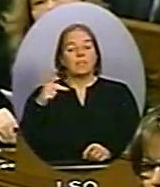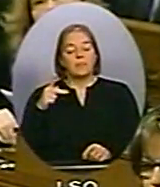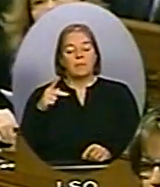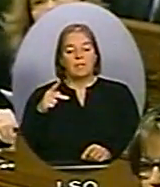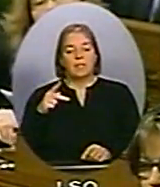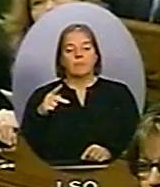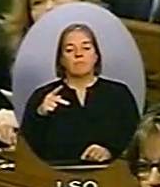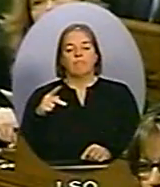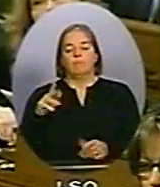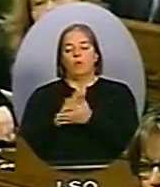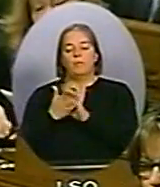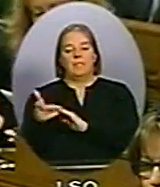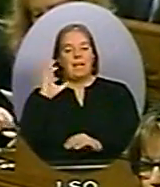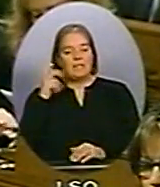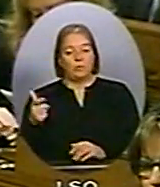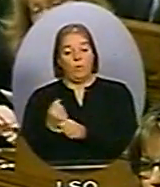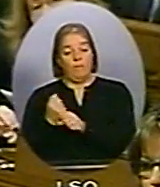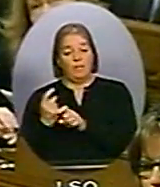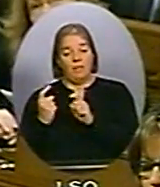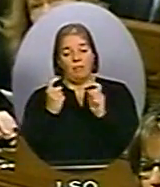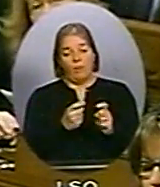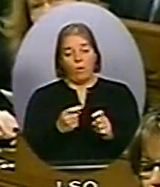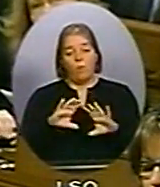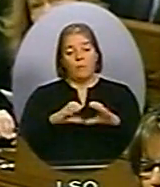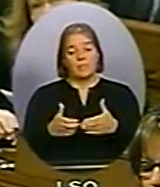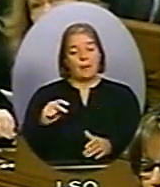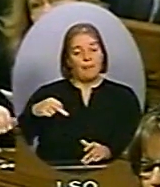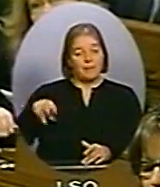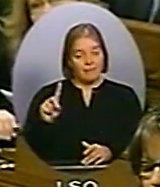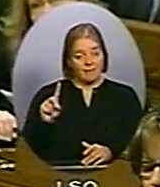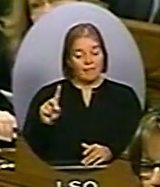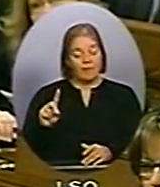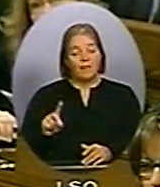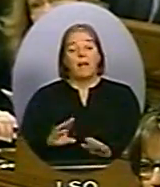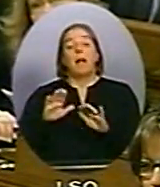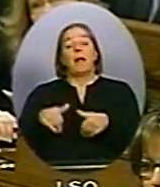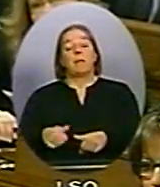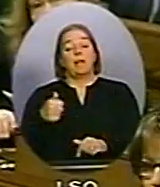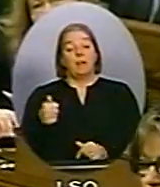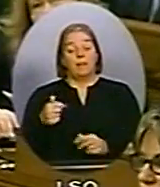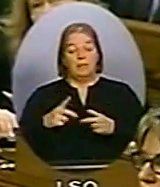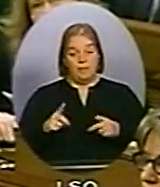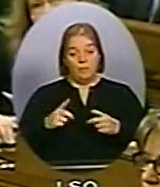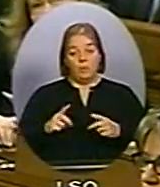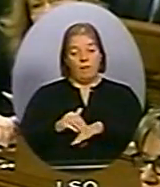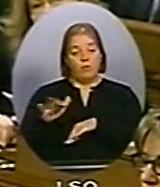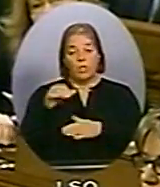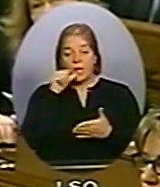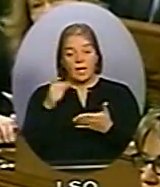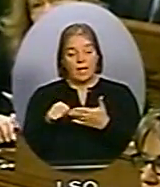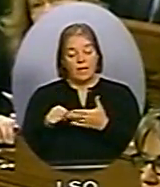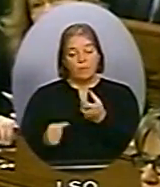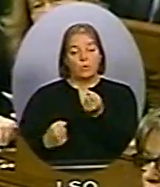NDP Heritage critics wrote a letter supportive of the AVR application to the CRTC. So did the NDP Aboriginal Affairs critic, in